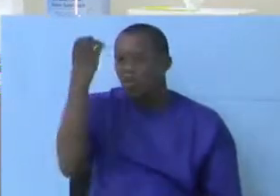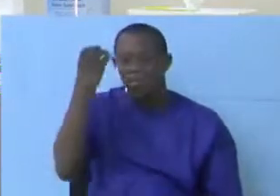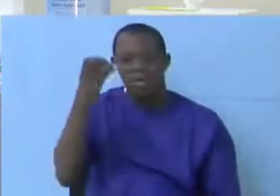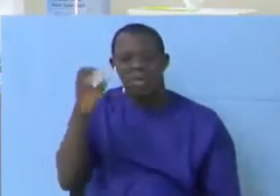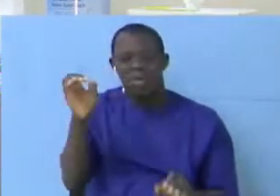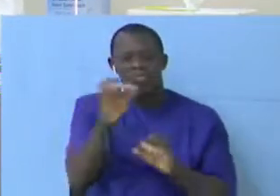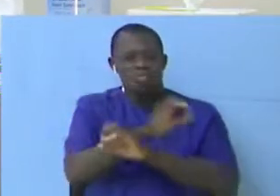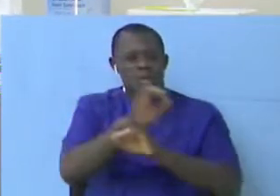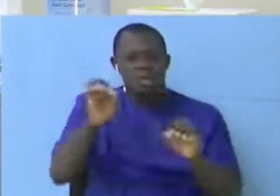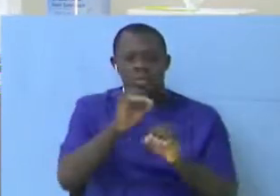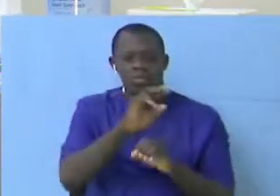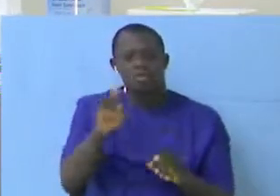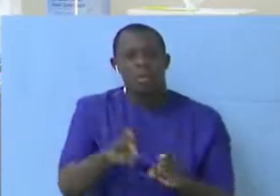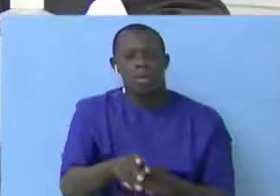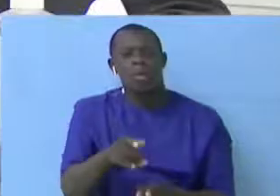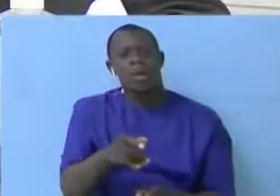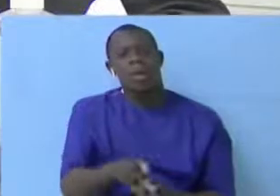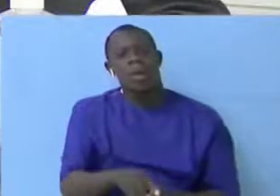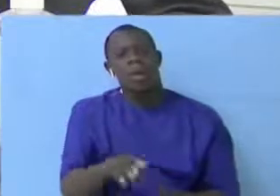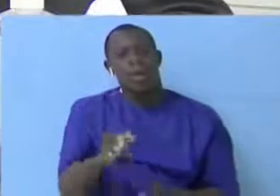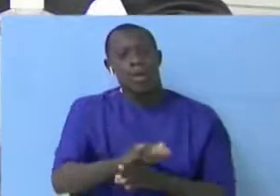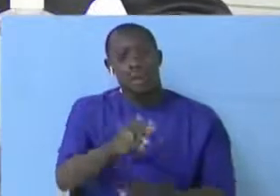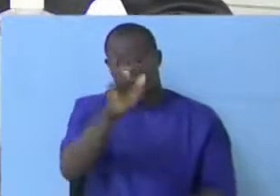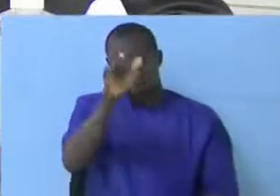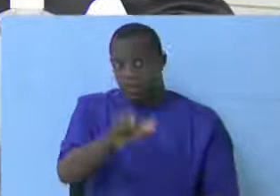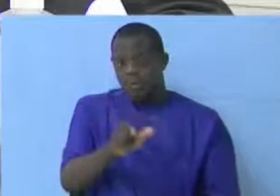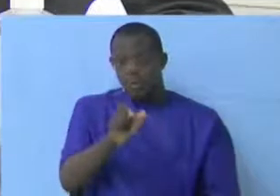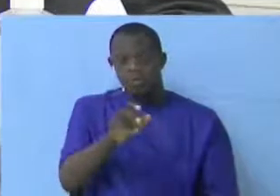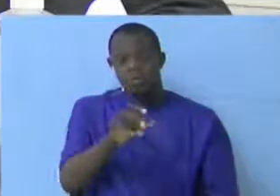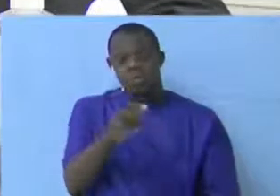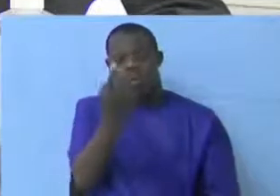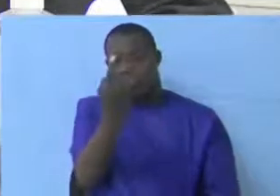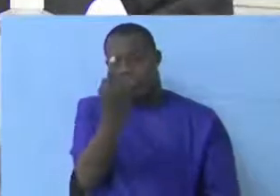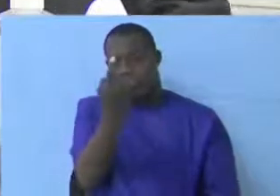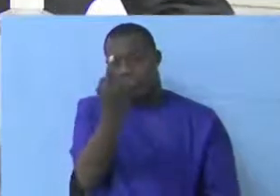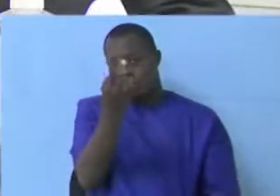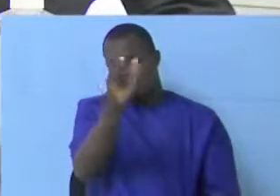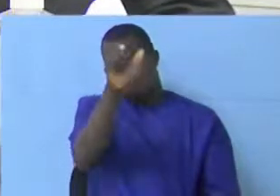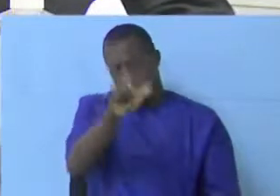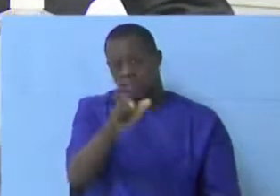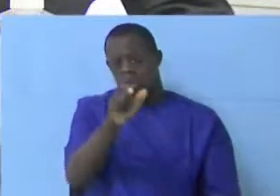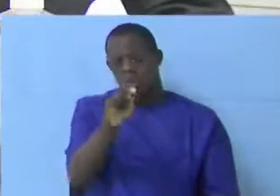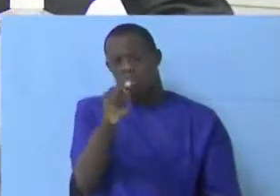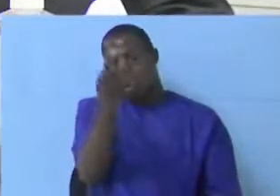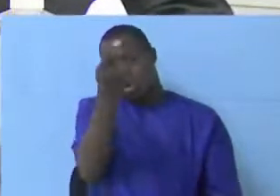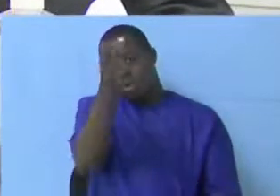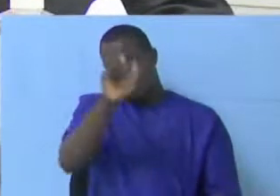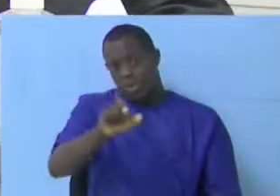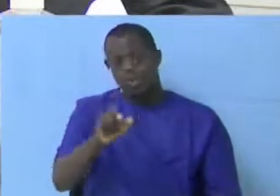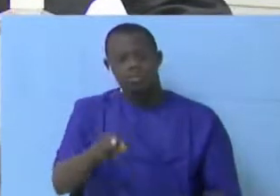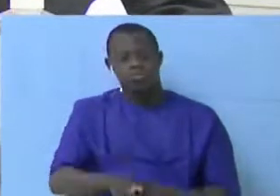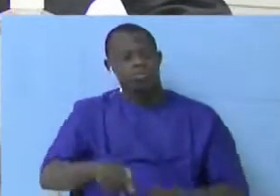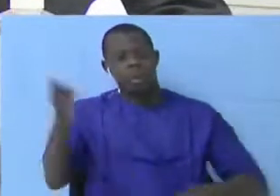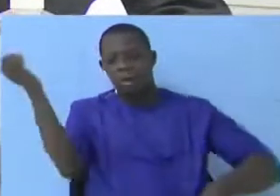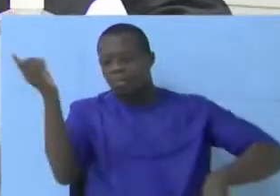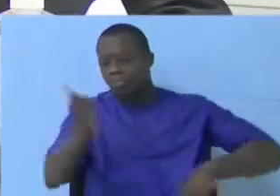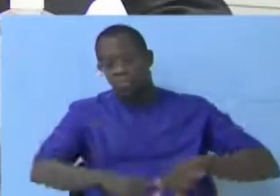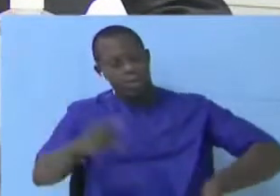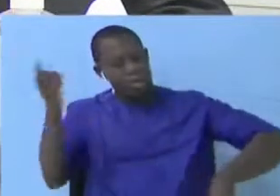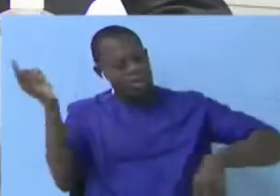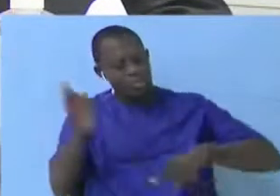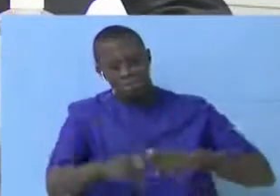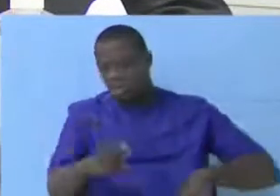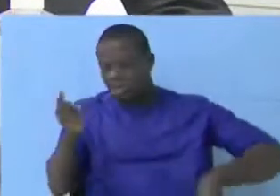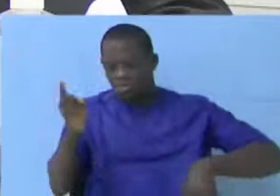The guy was, one guy, he was beating him terribly. Mo kilimbeje wo ba